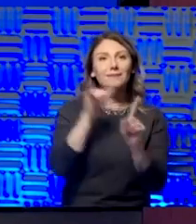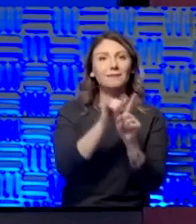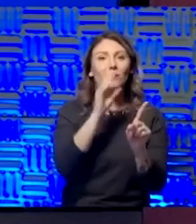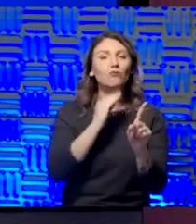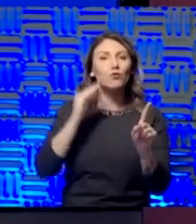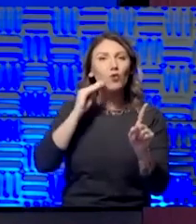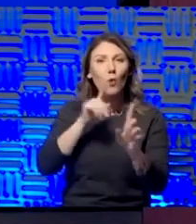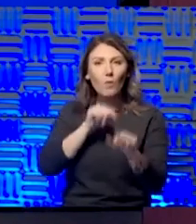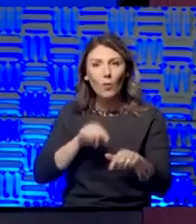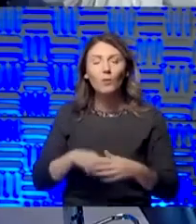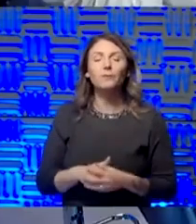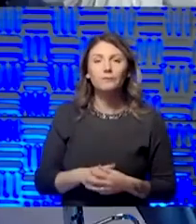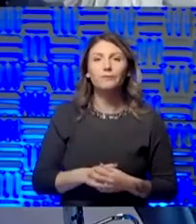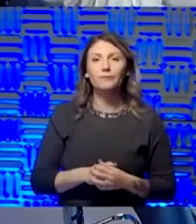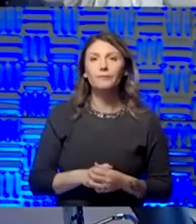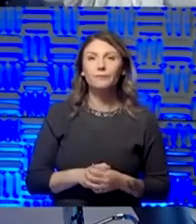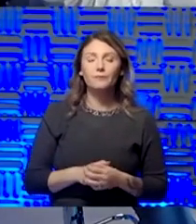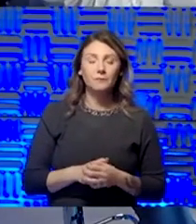concept.